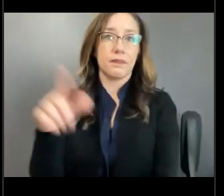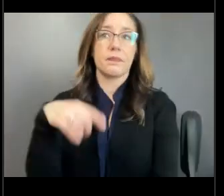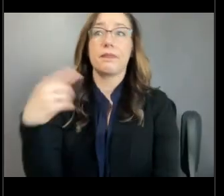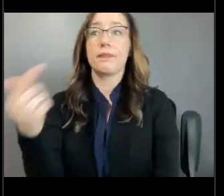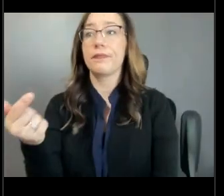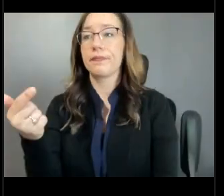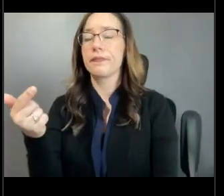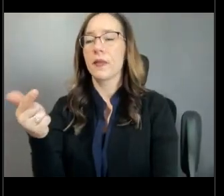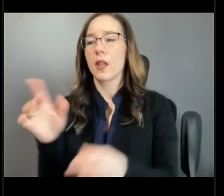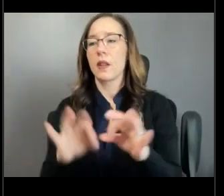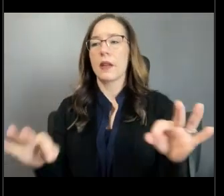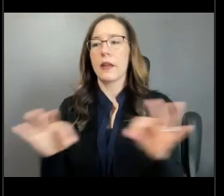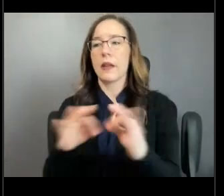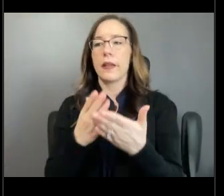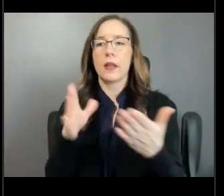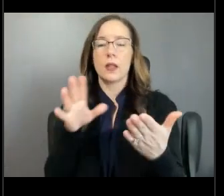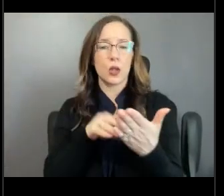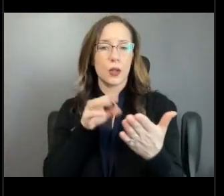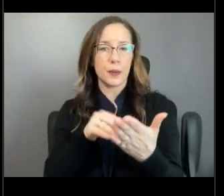Michael.